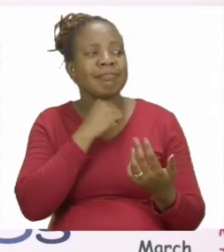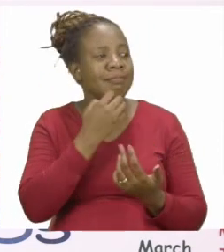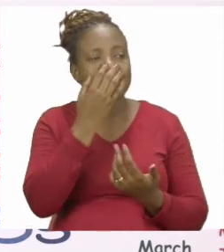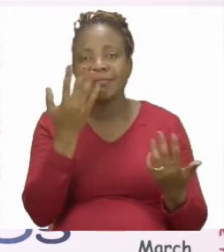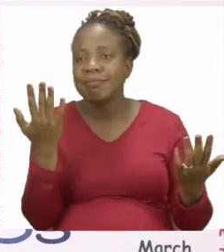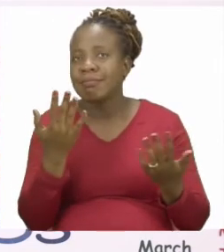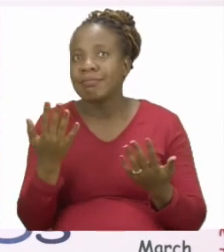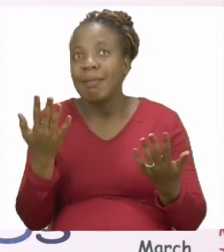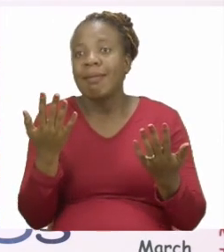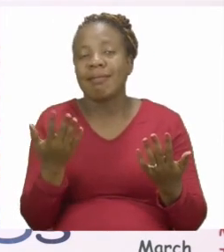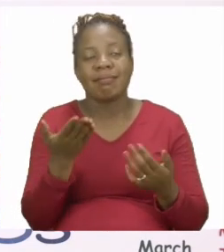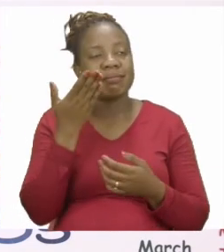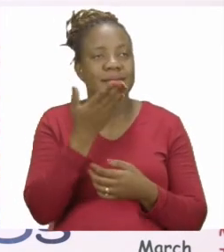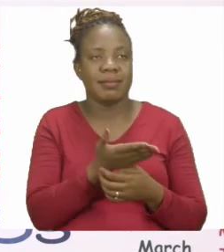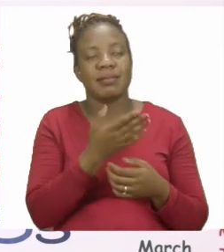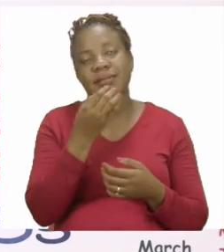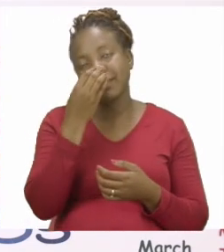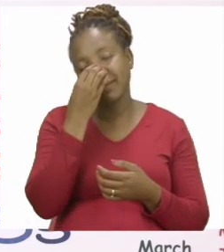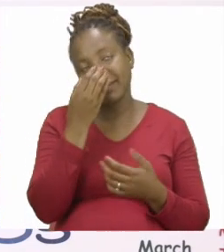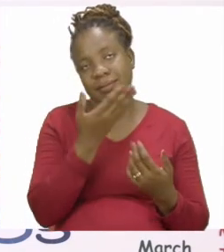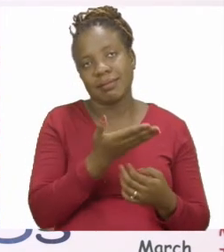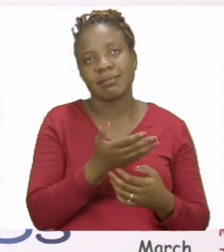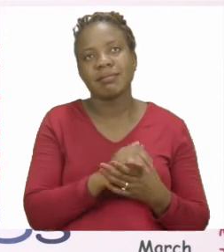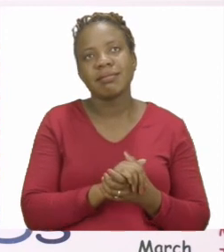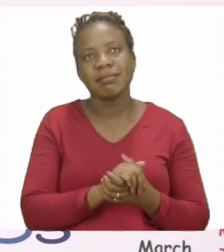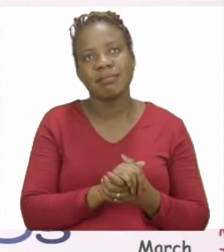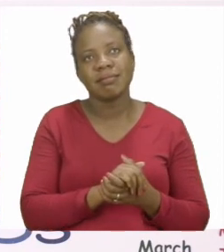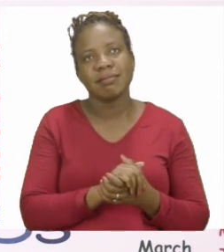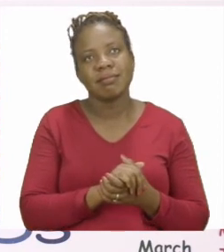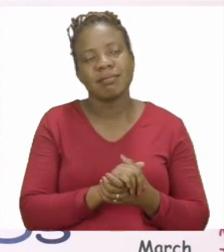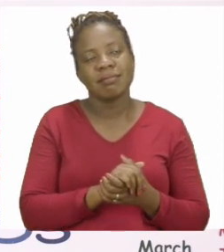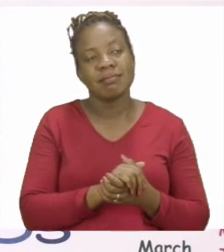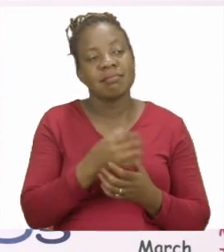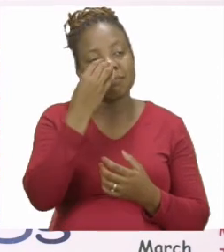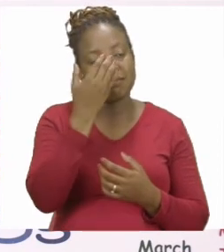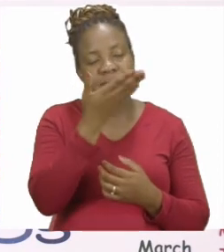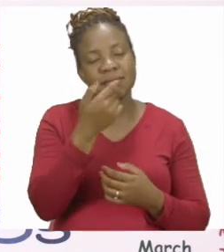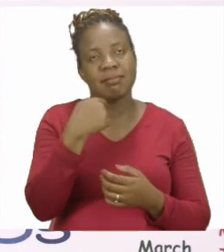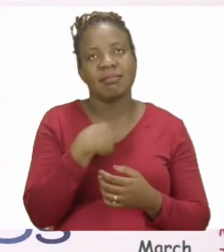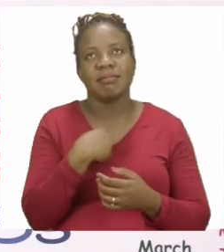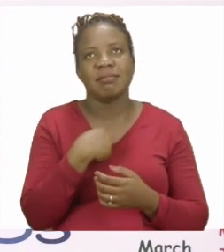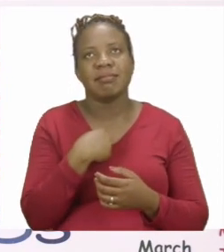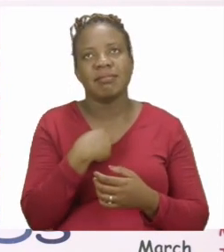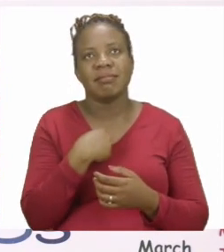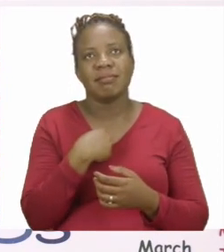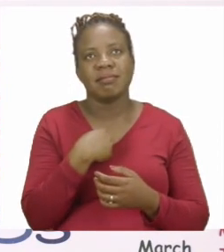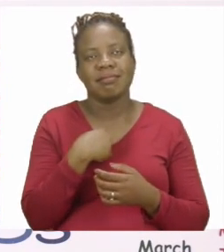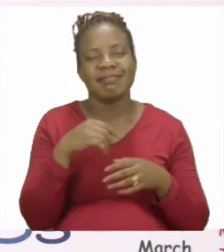Where are you? Oh, there you are! Well, from Zoshi and I, we